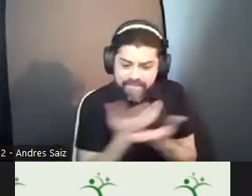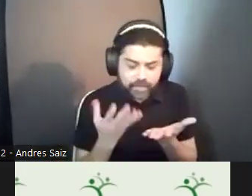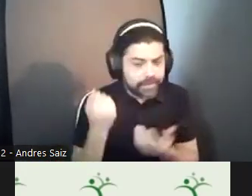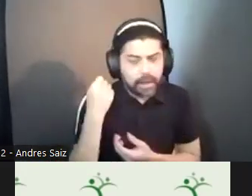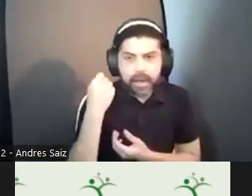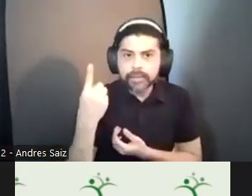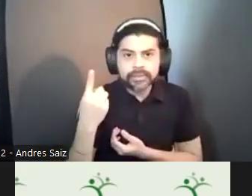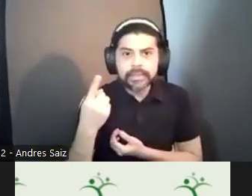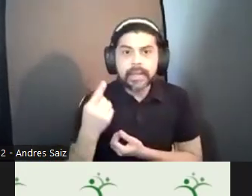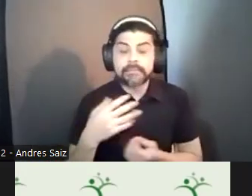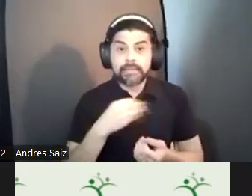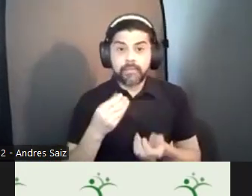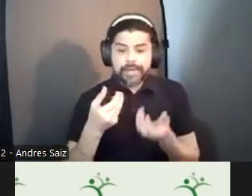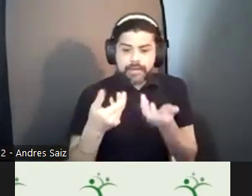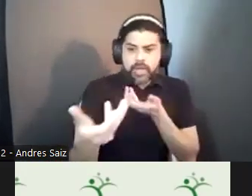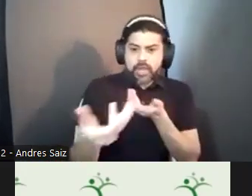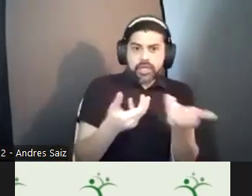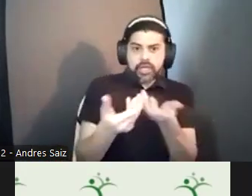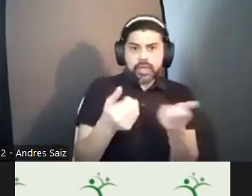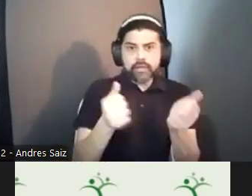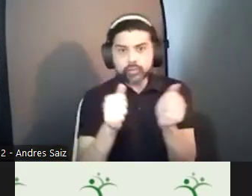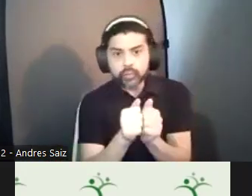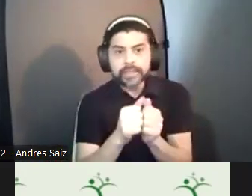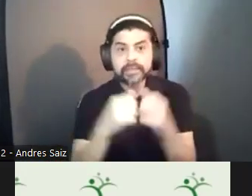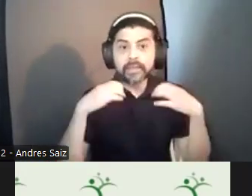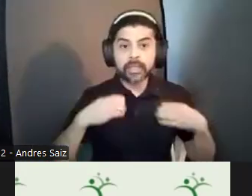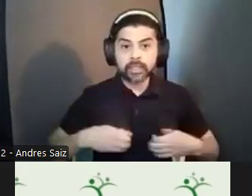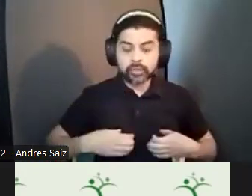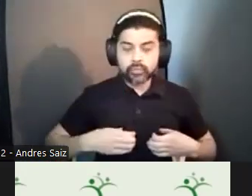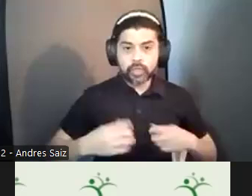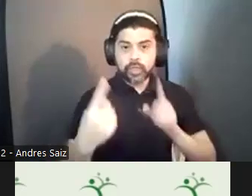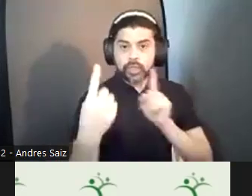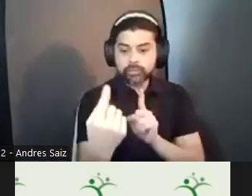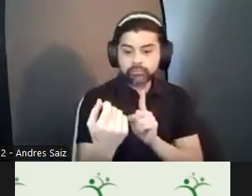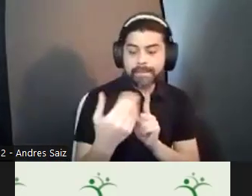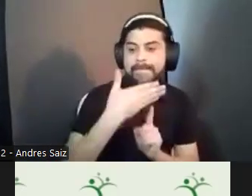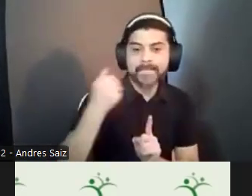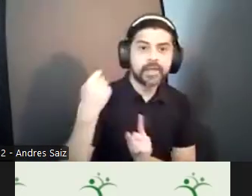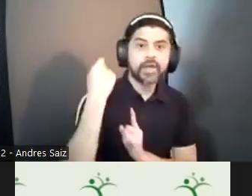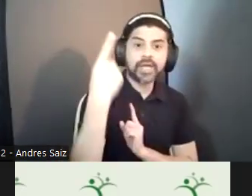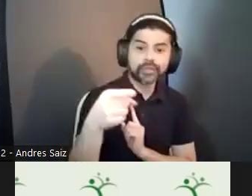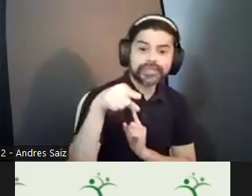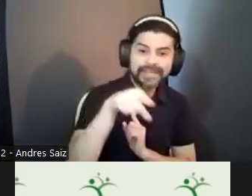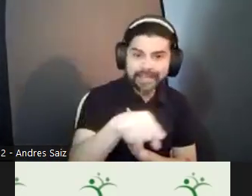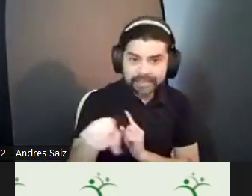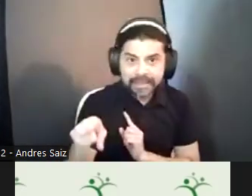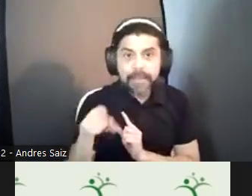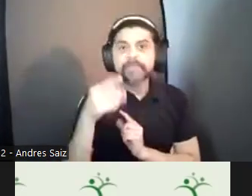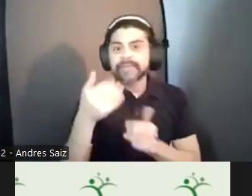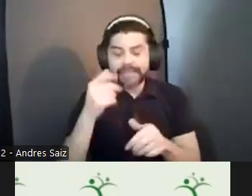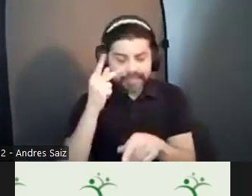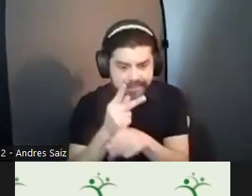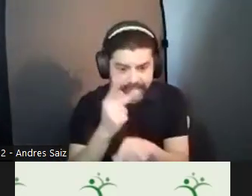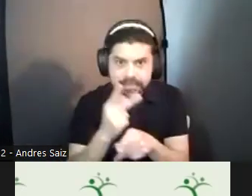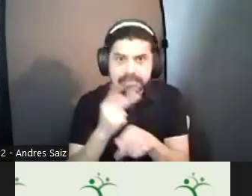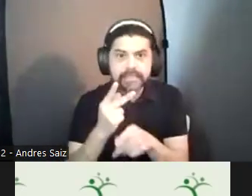the consumer sitting across from those workers to be able to better serve them, so that we can make sure that they stay enrolled and receive services, as well